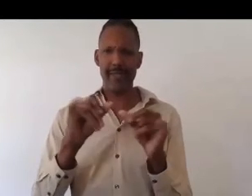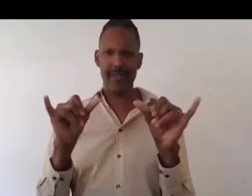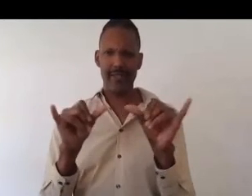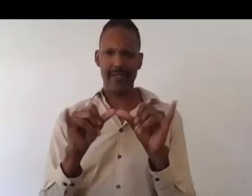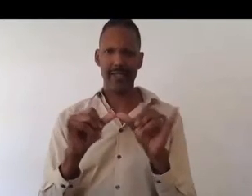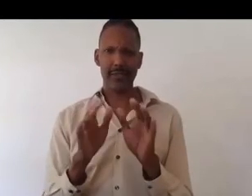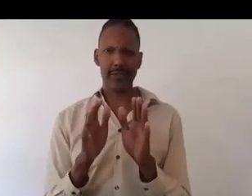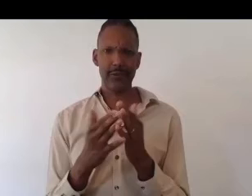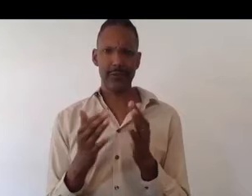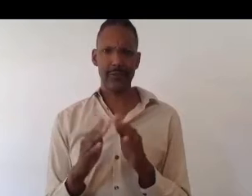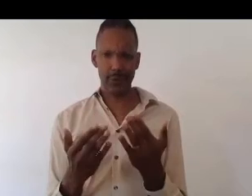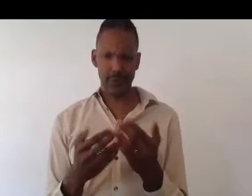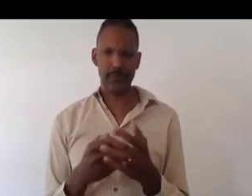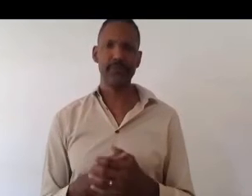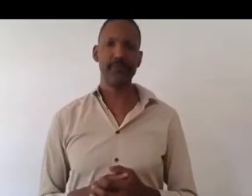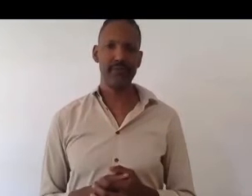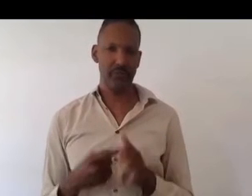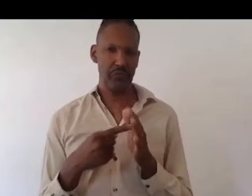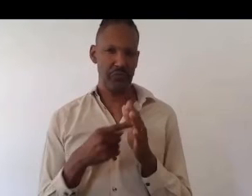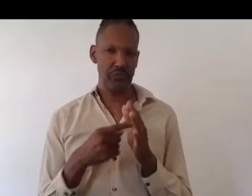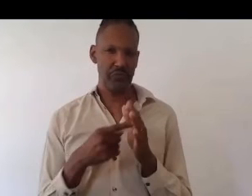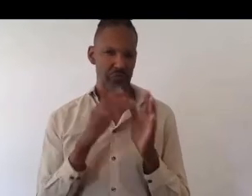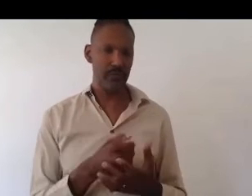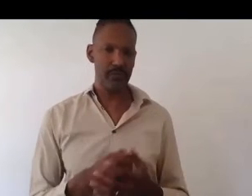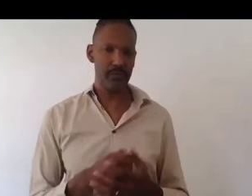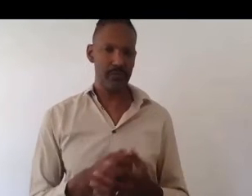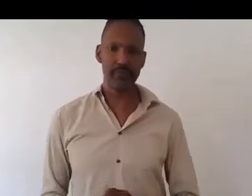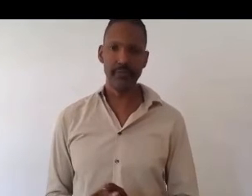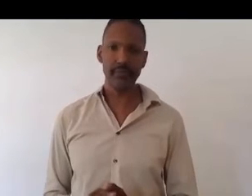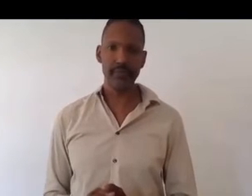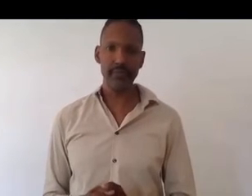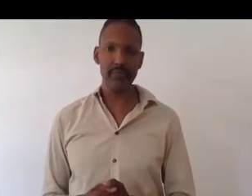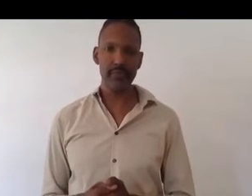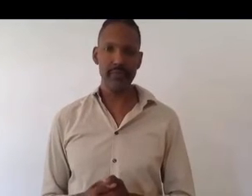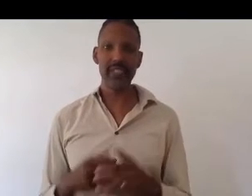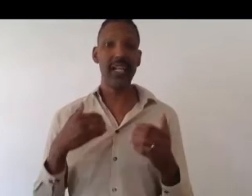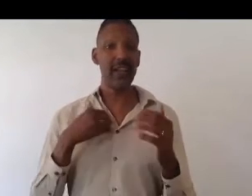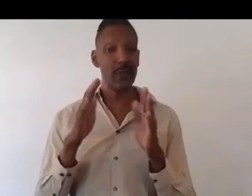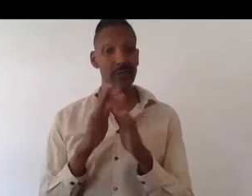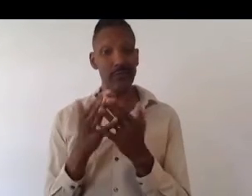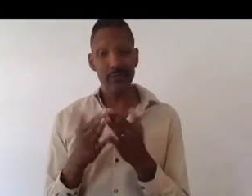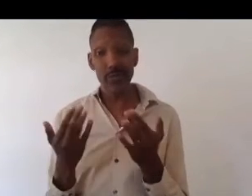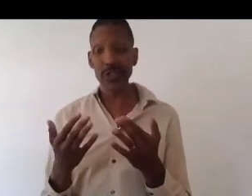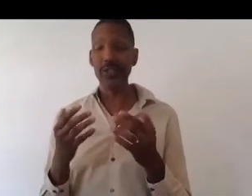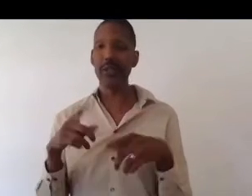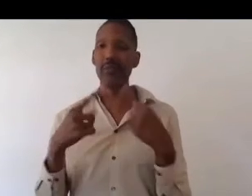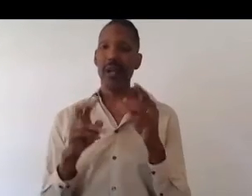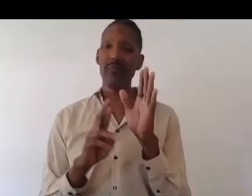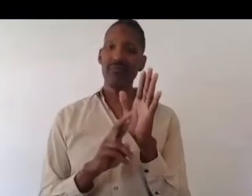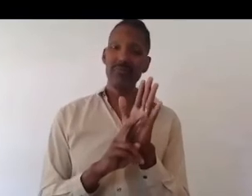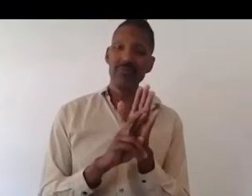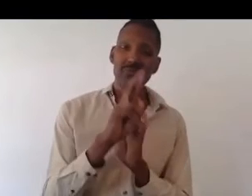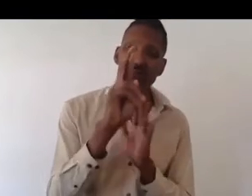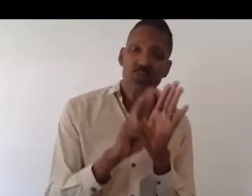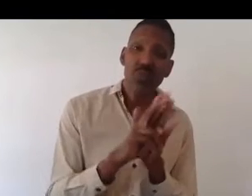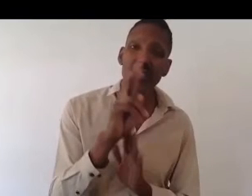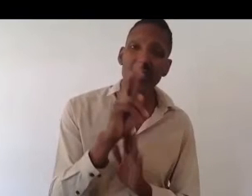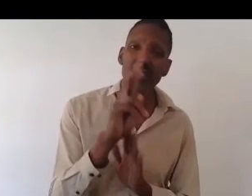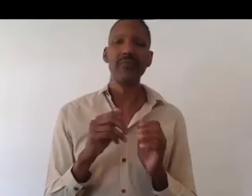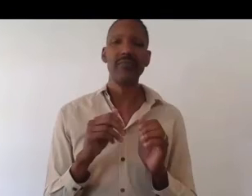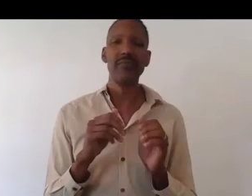about length and size and measurement. Mission to Space is a lovely book about an